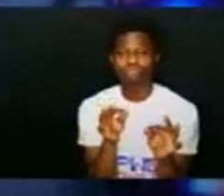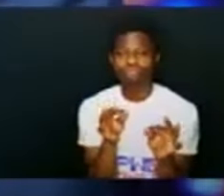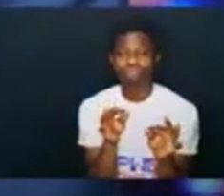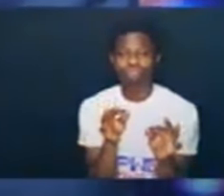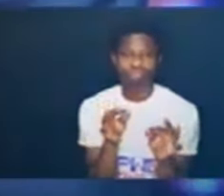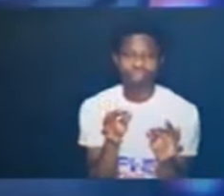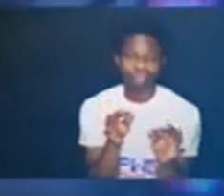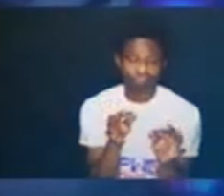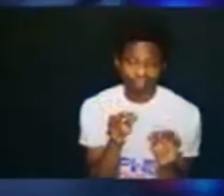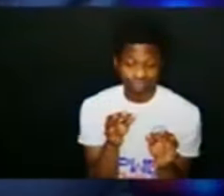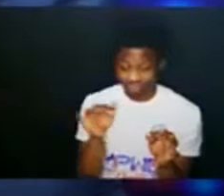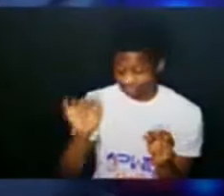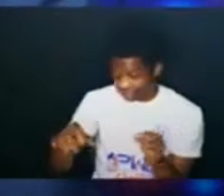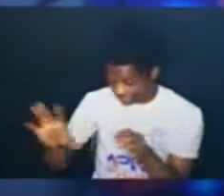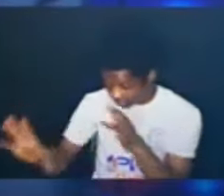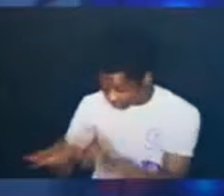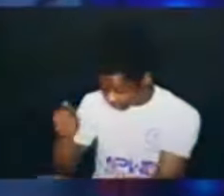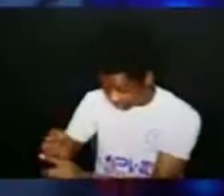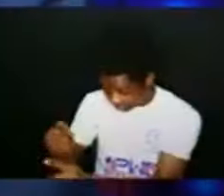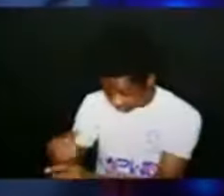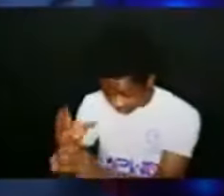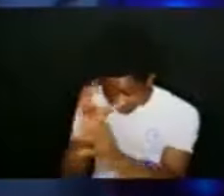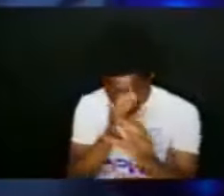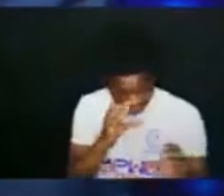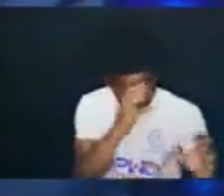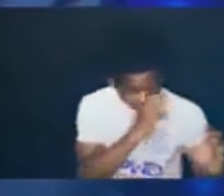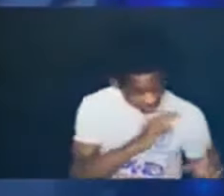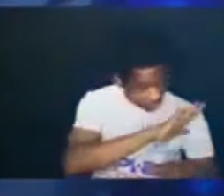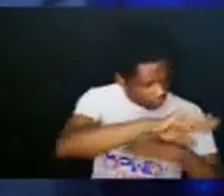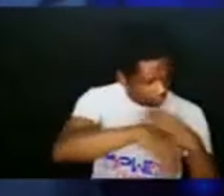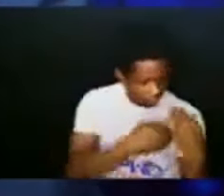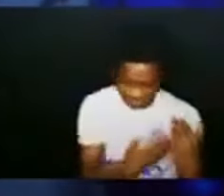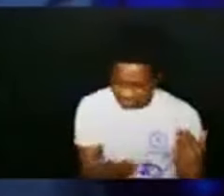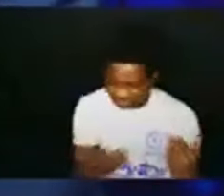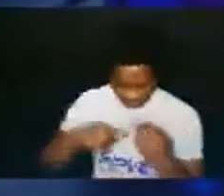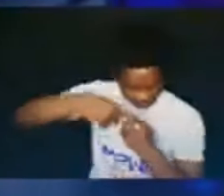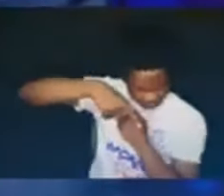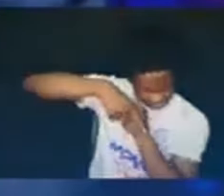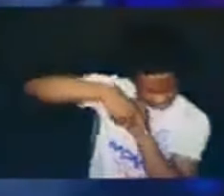The Spirit searches all things, even the deep things of God.